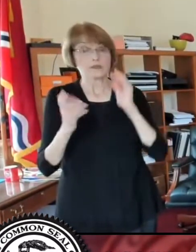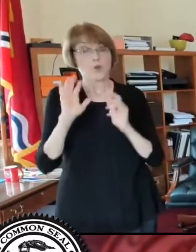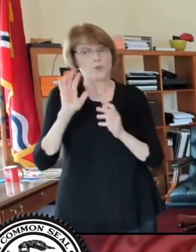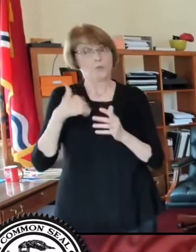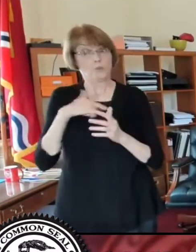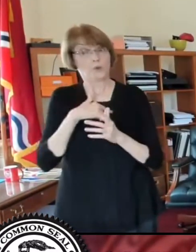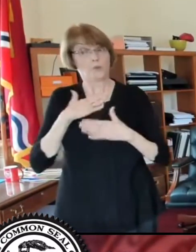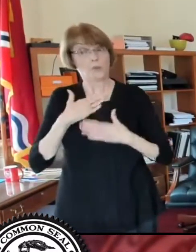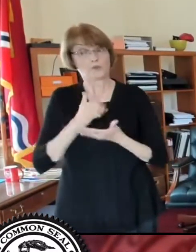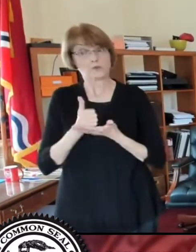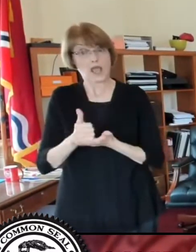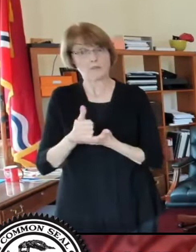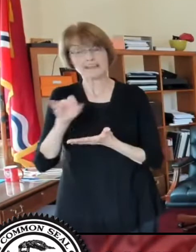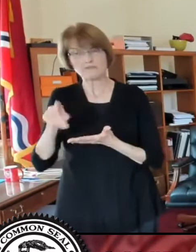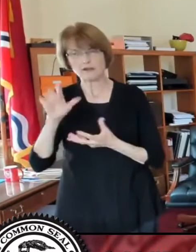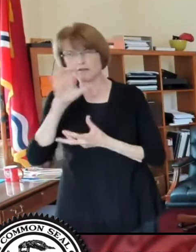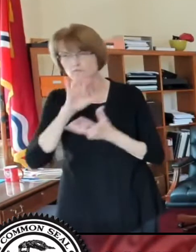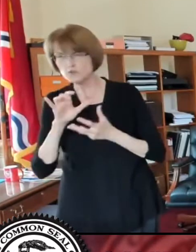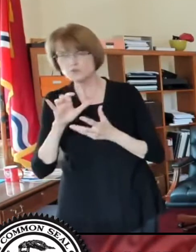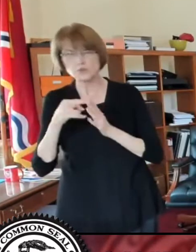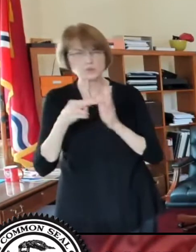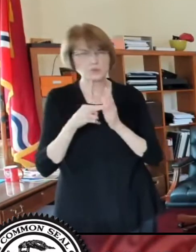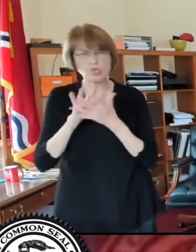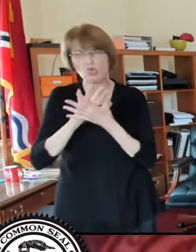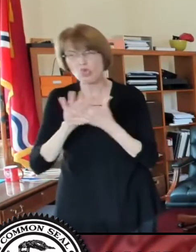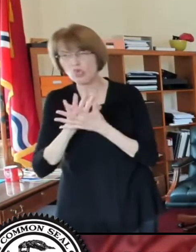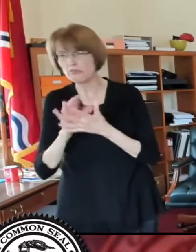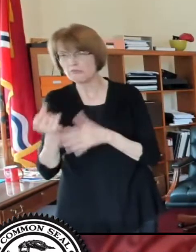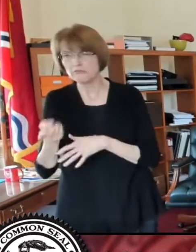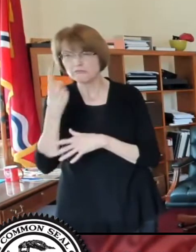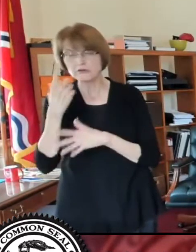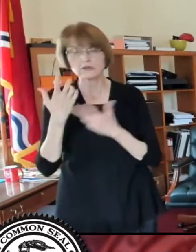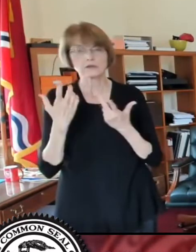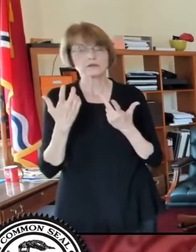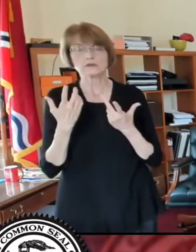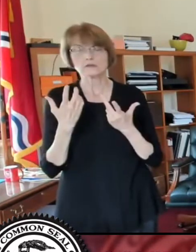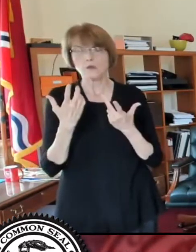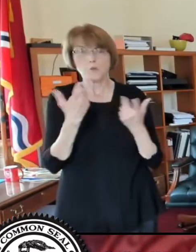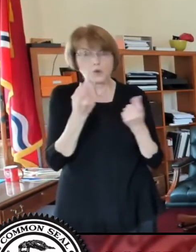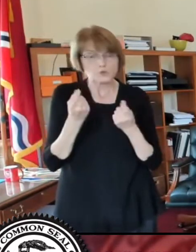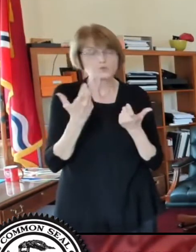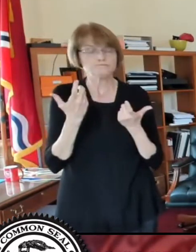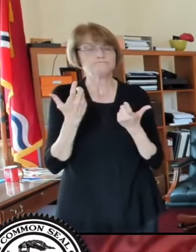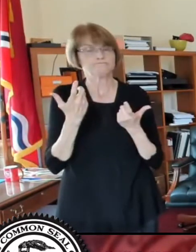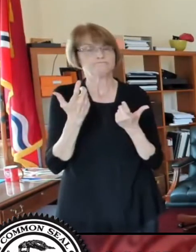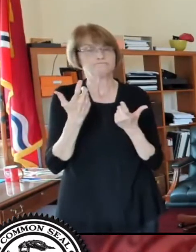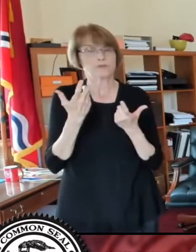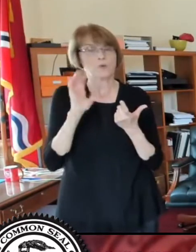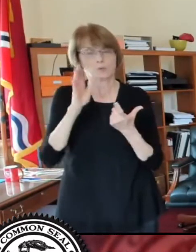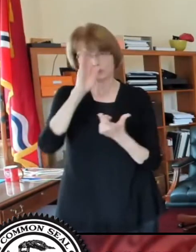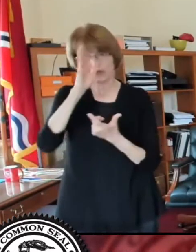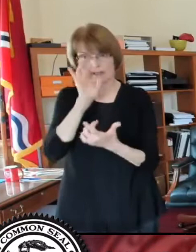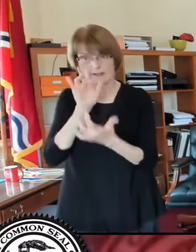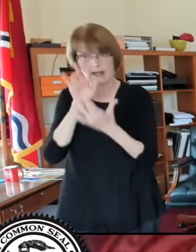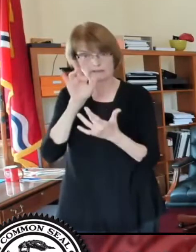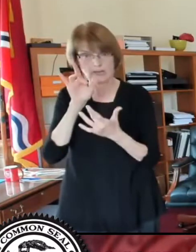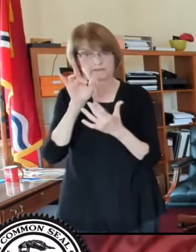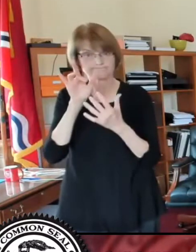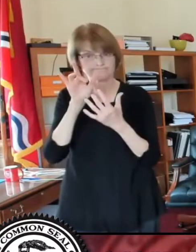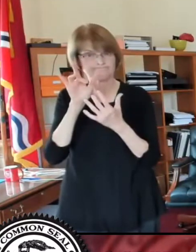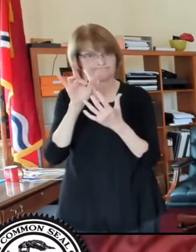do that. If they're confused about what the rules are or what they need to do, we will be in direct contact with them.